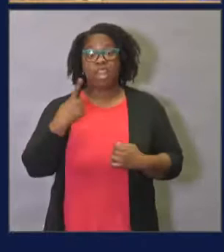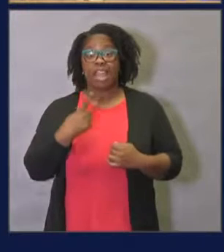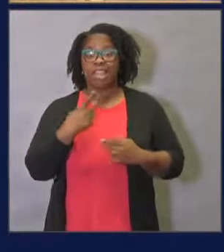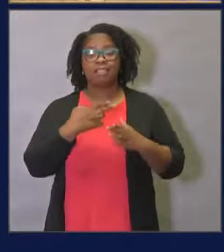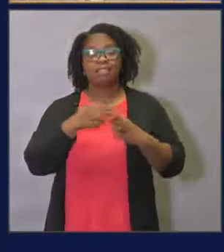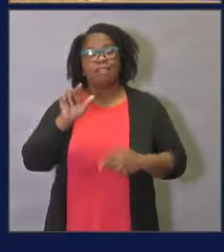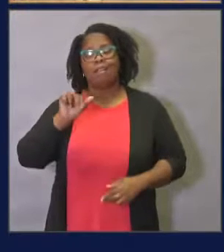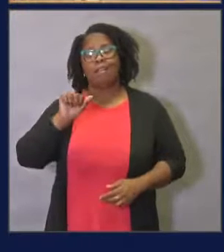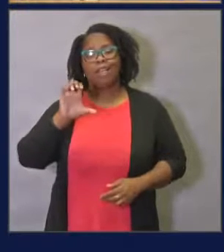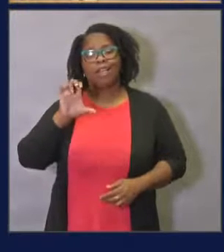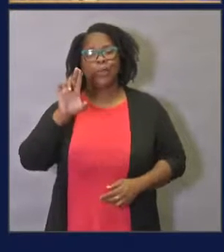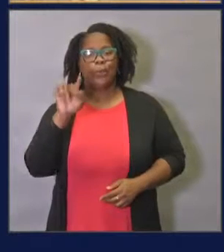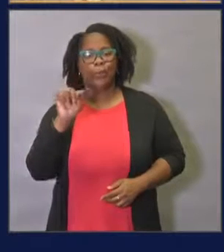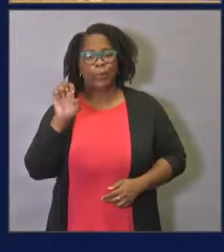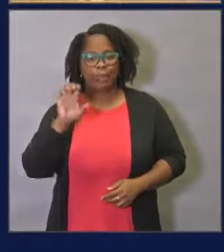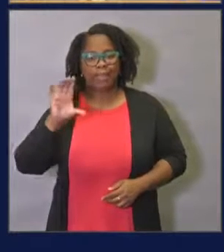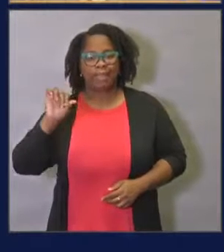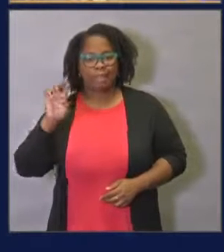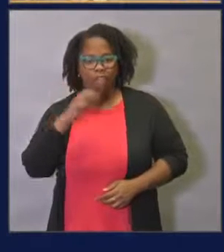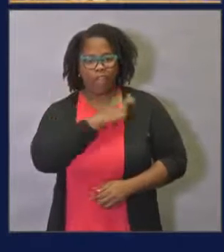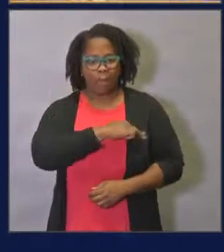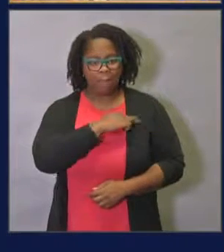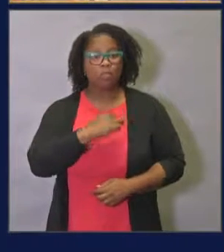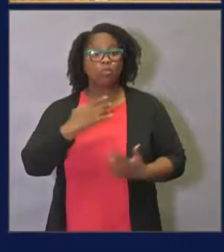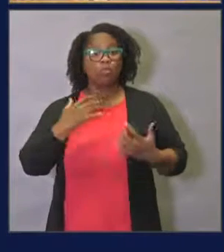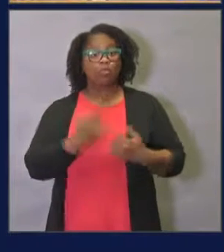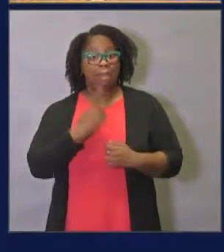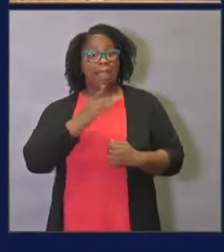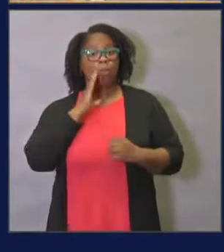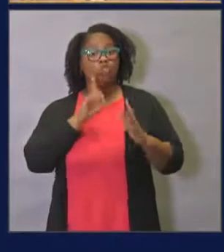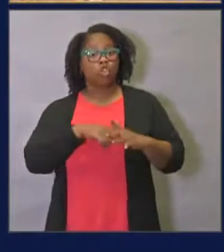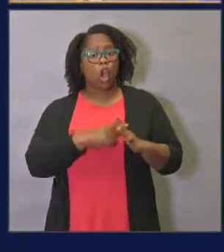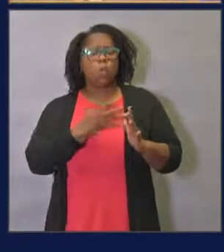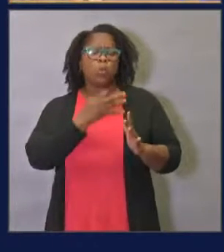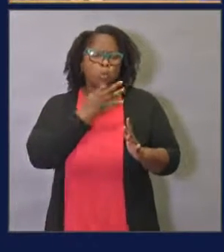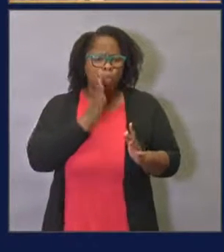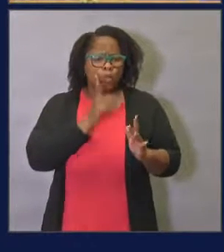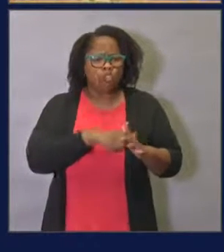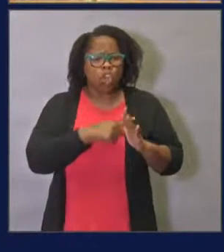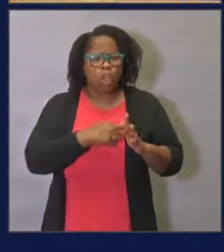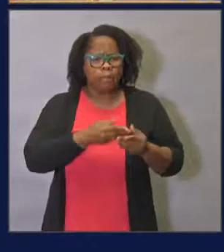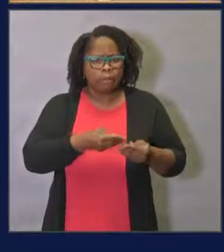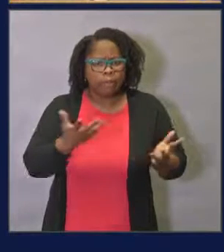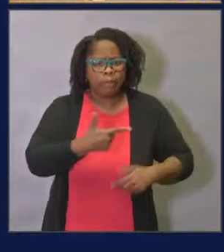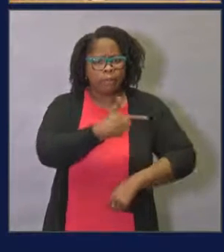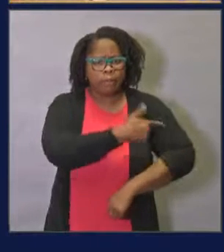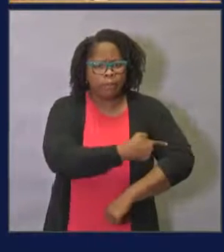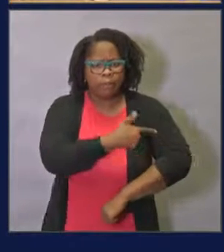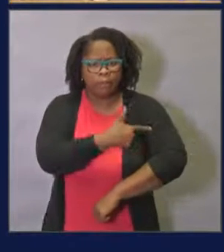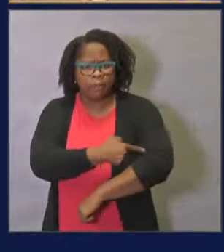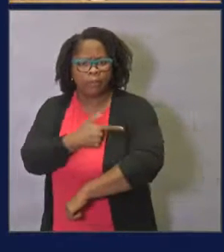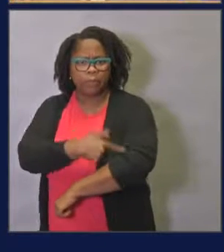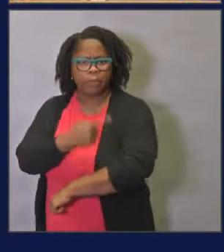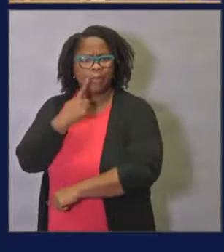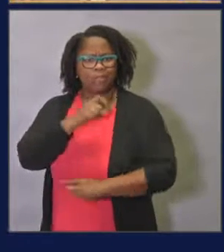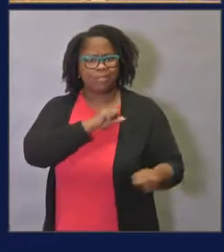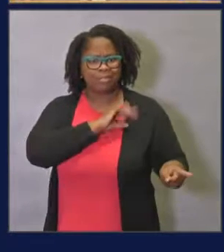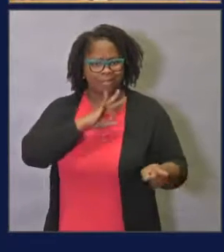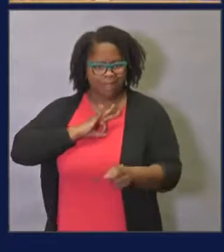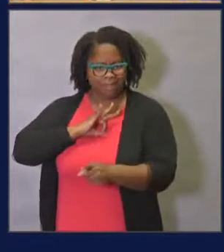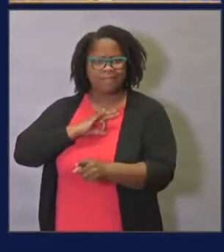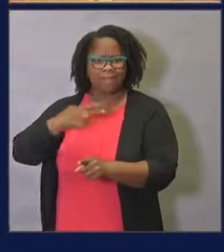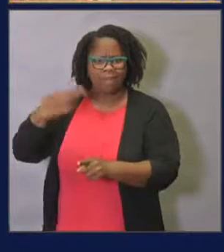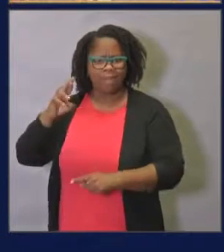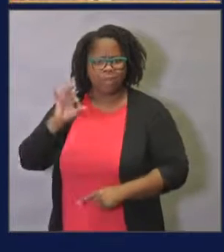or will soon begin the process of administering the vaccinations to their staff in the highest risk categories.